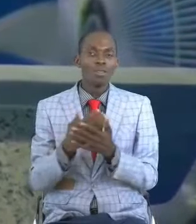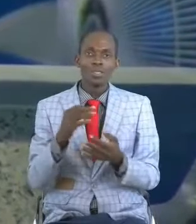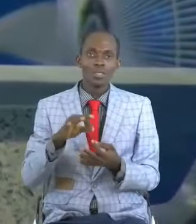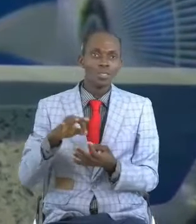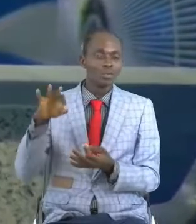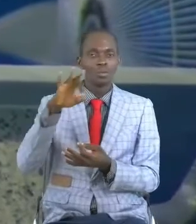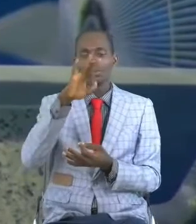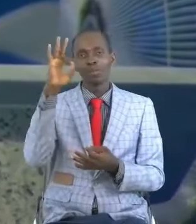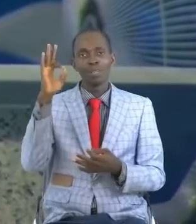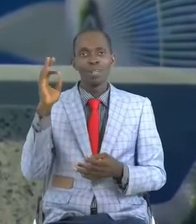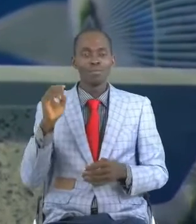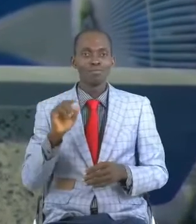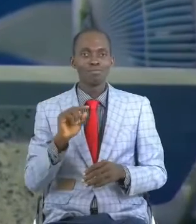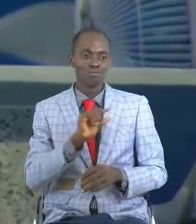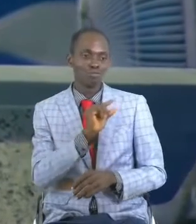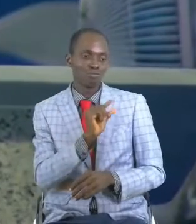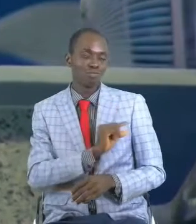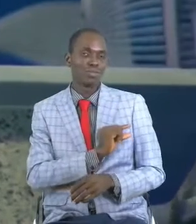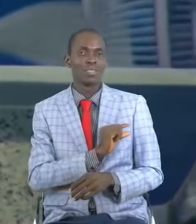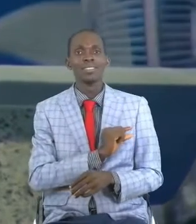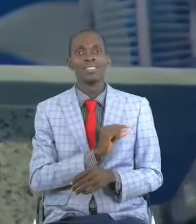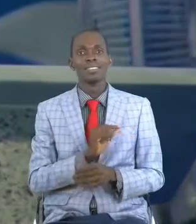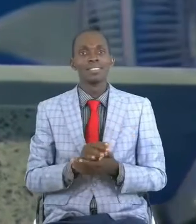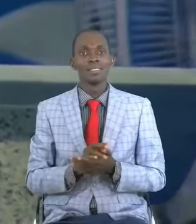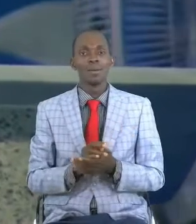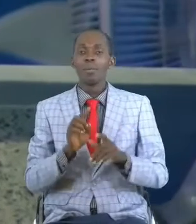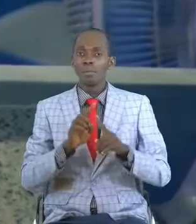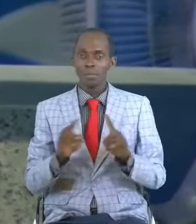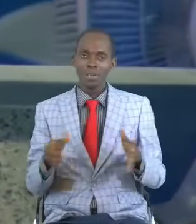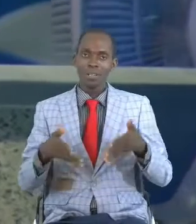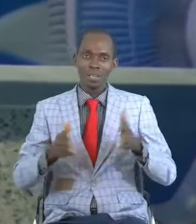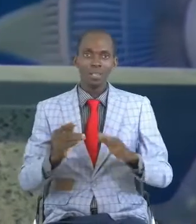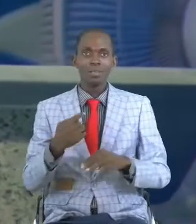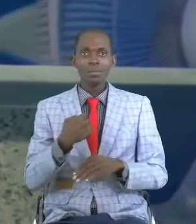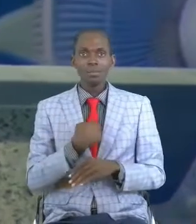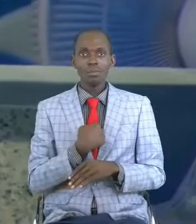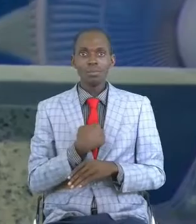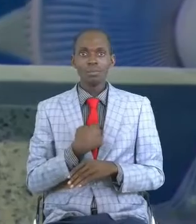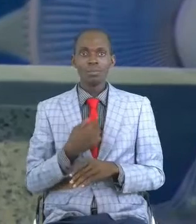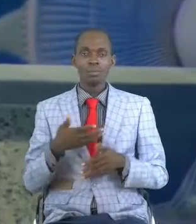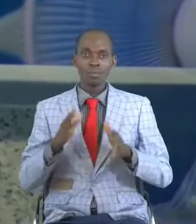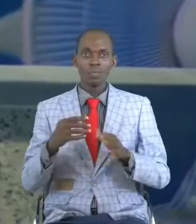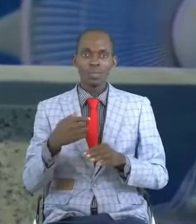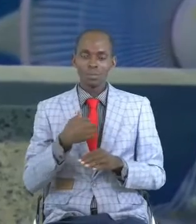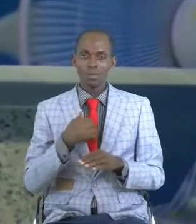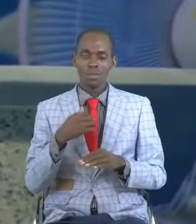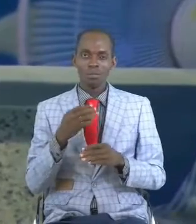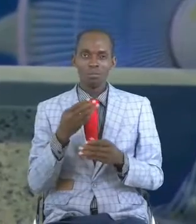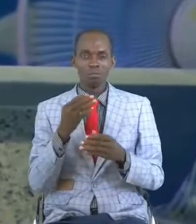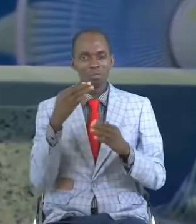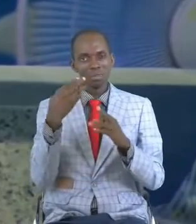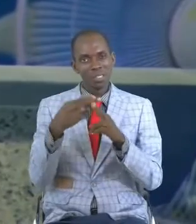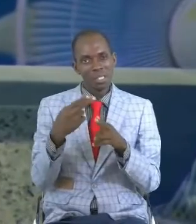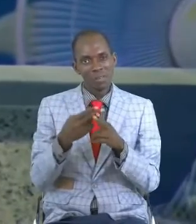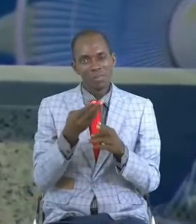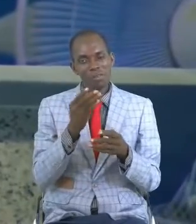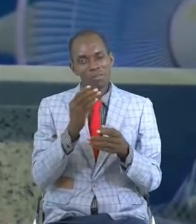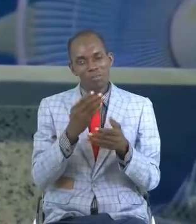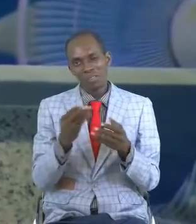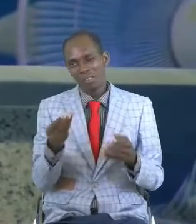talk about. But permit me, let me mention very few. Number one,